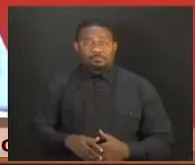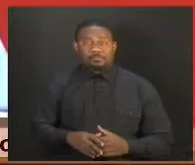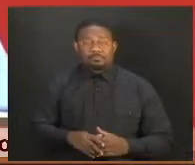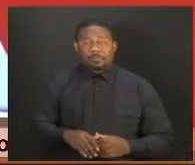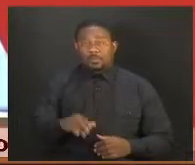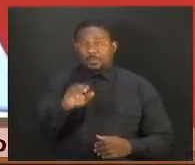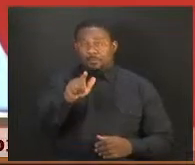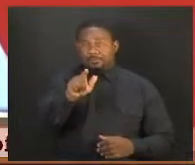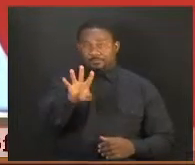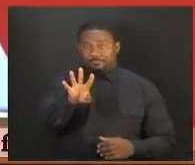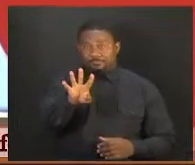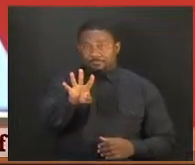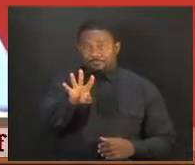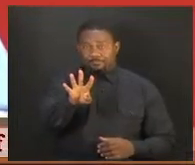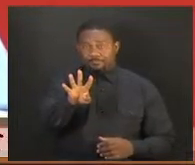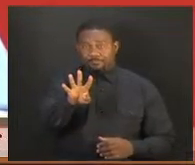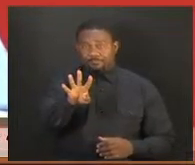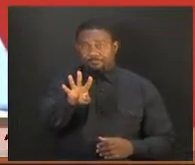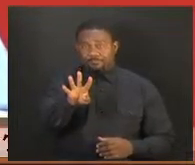24,